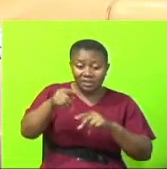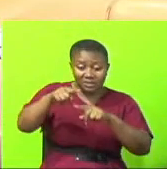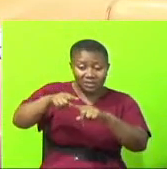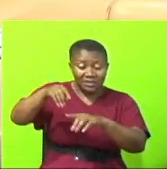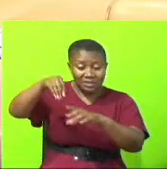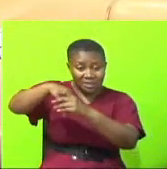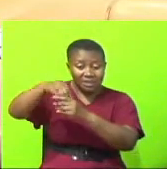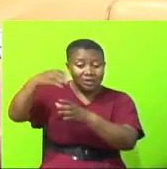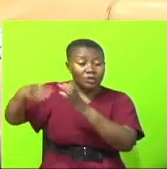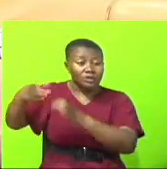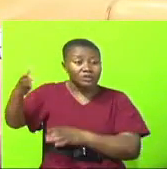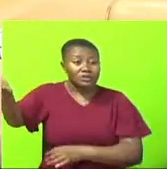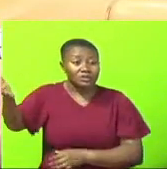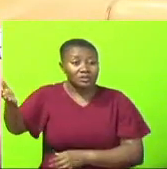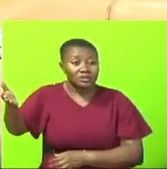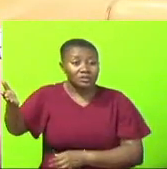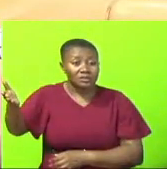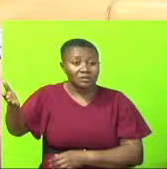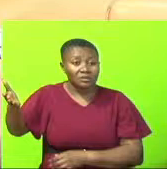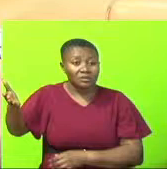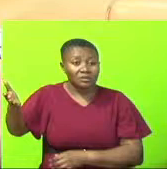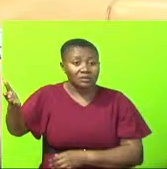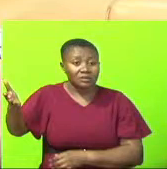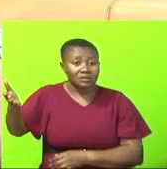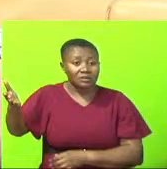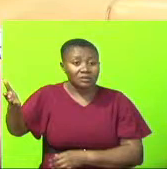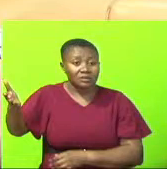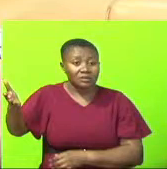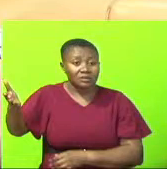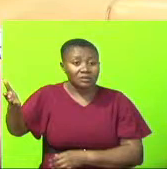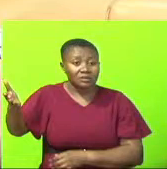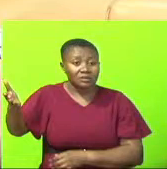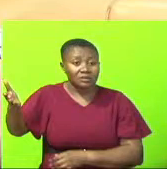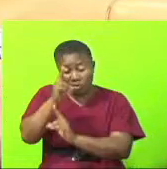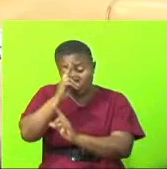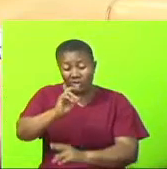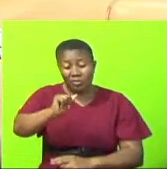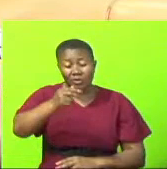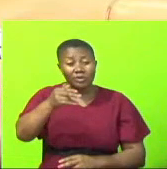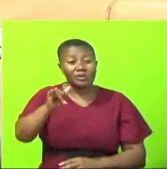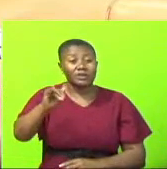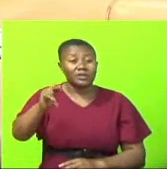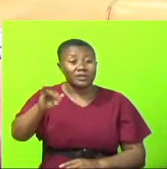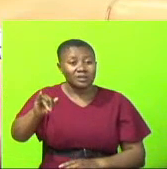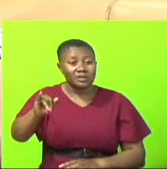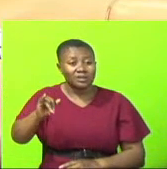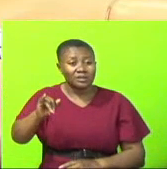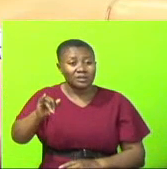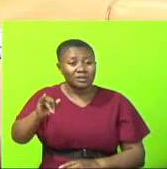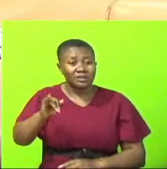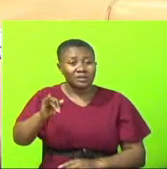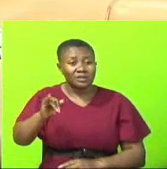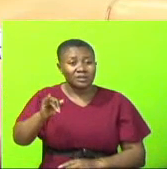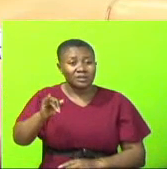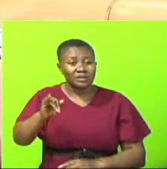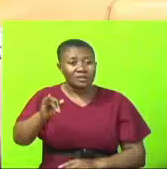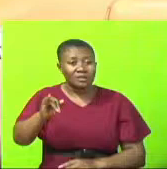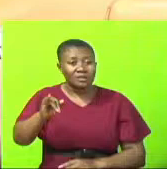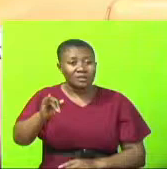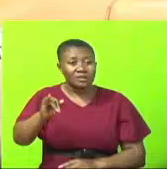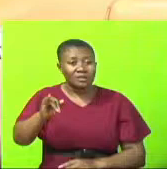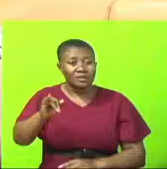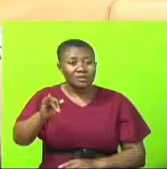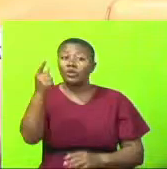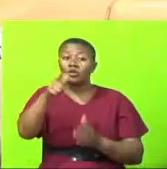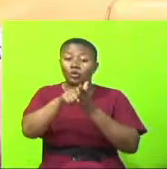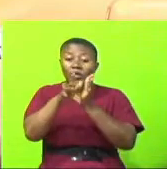greatest respect to Honorable Dominic Ayeni, I have a lot of respect for him. He teaches law. I also teach law. He's not only teaching law in the house. Yes,